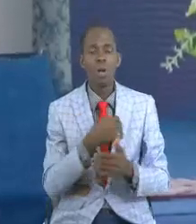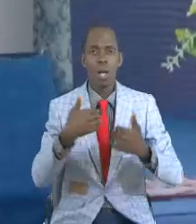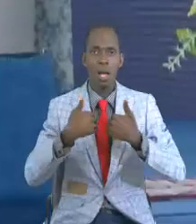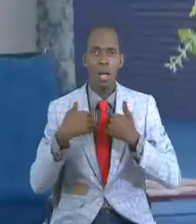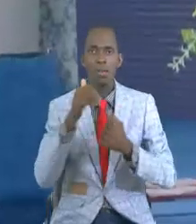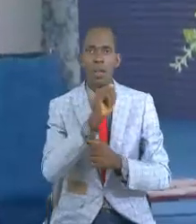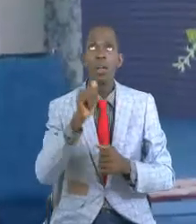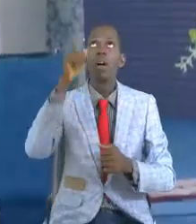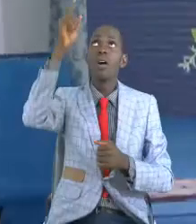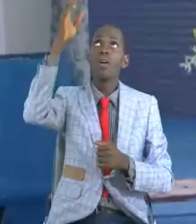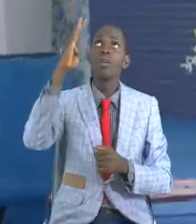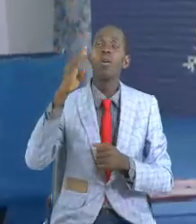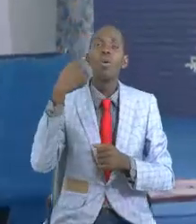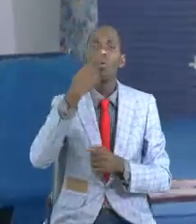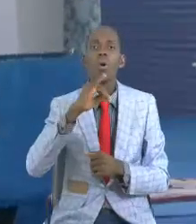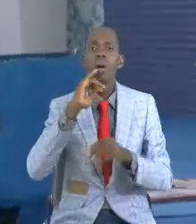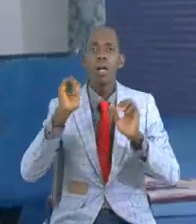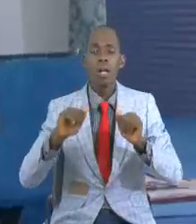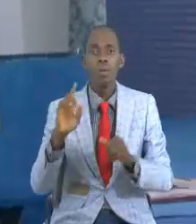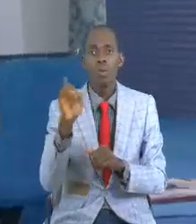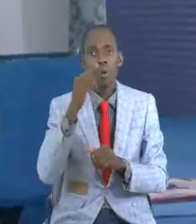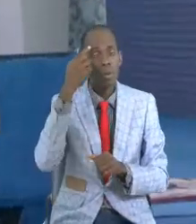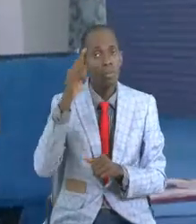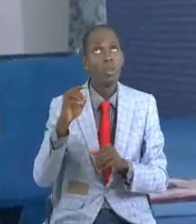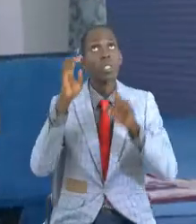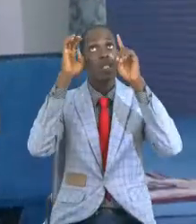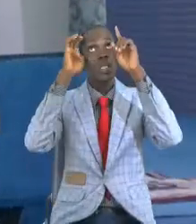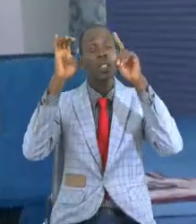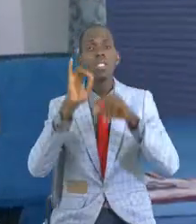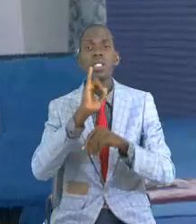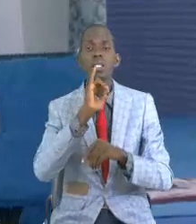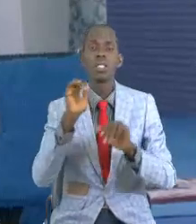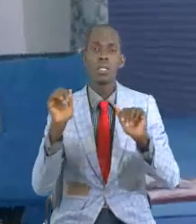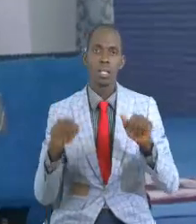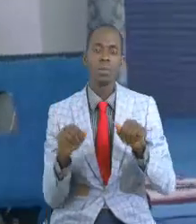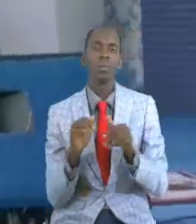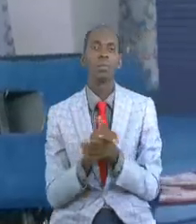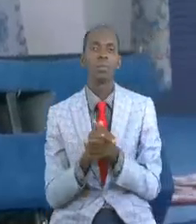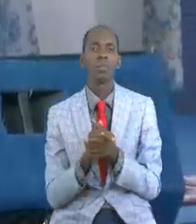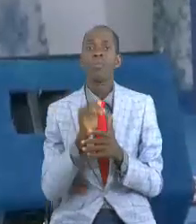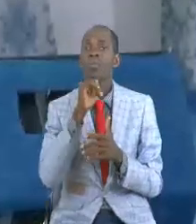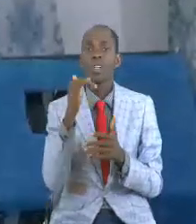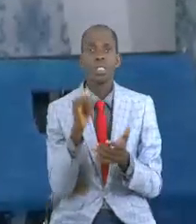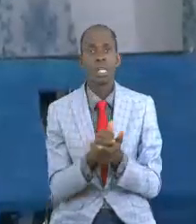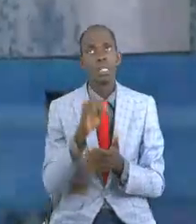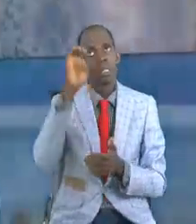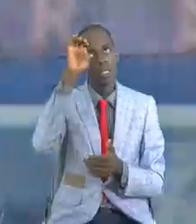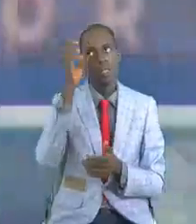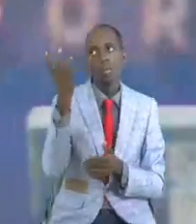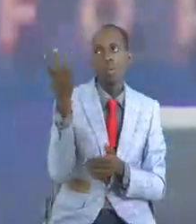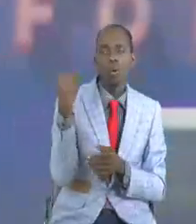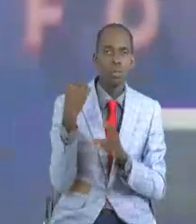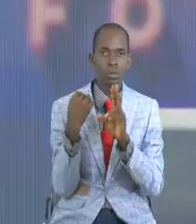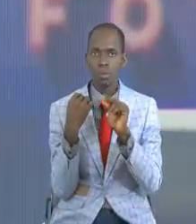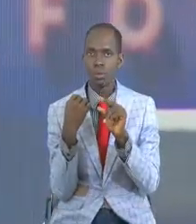is able. Wherefore, he is able. Not that he was able to